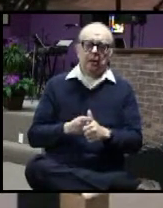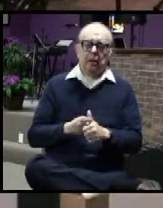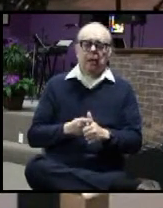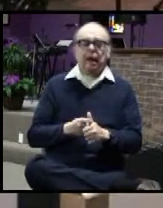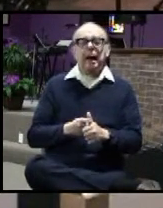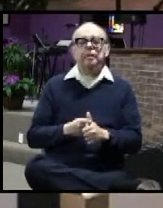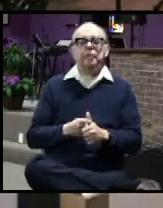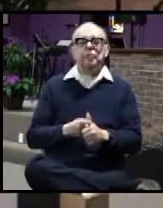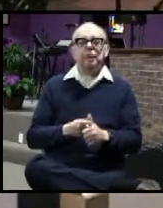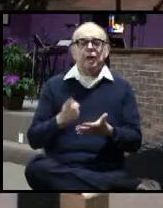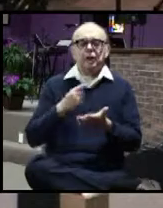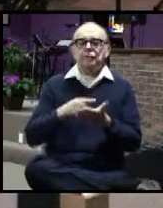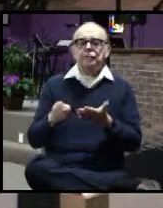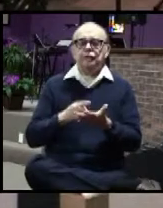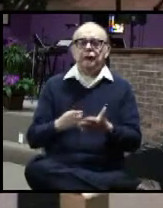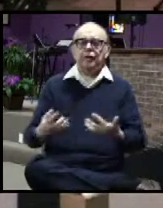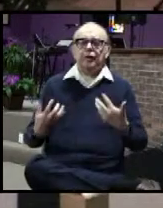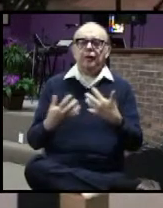schedule.